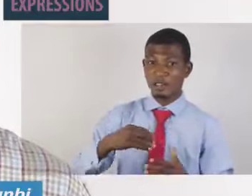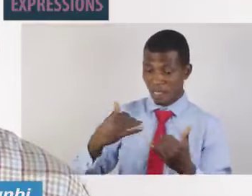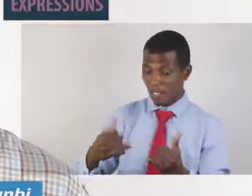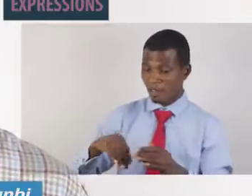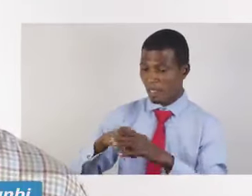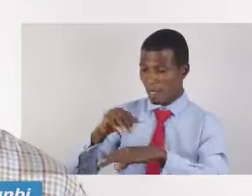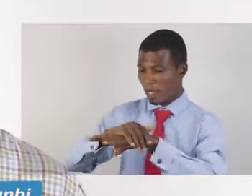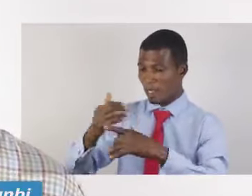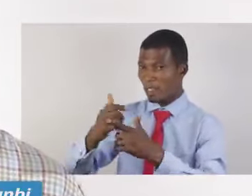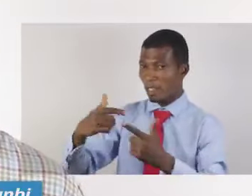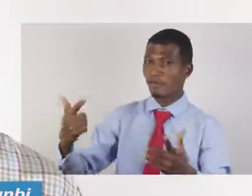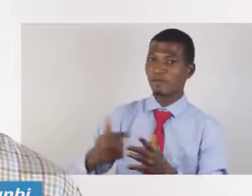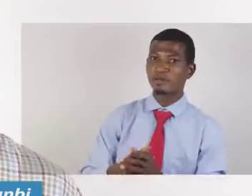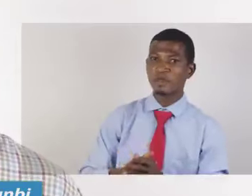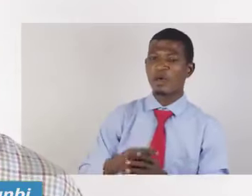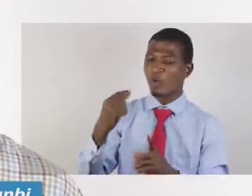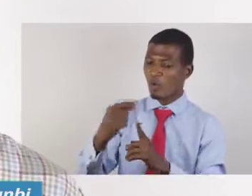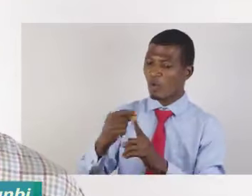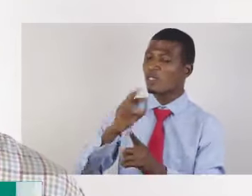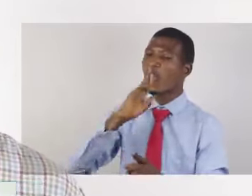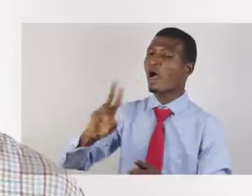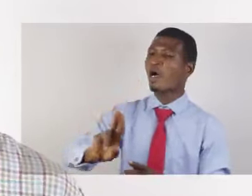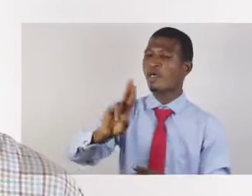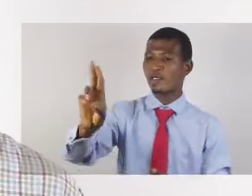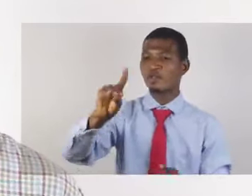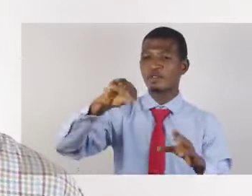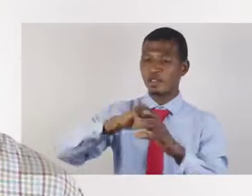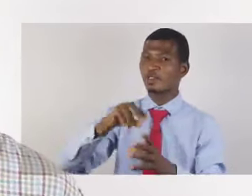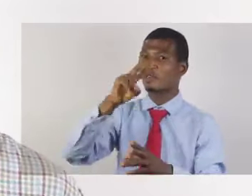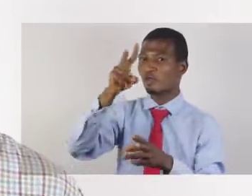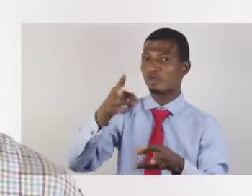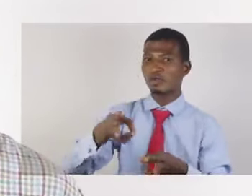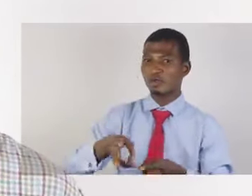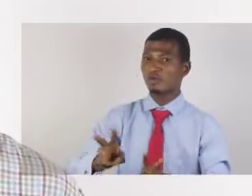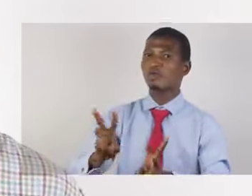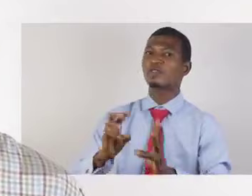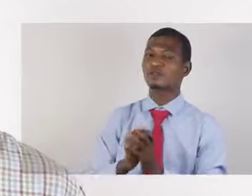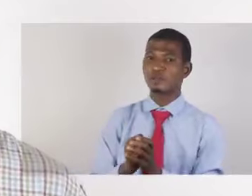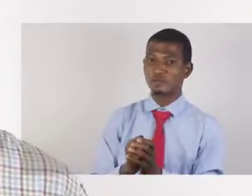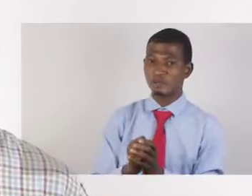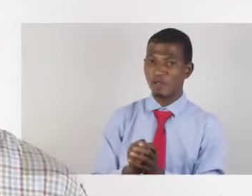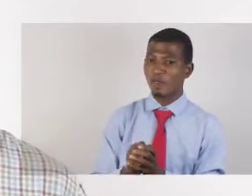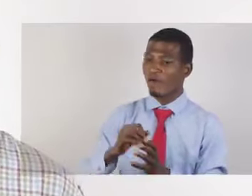Now, in English language, words are used in two senses,